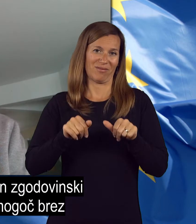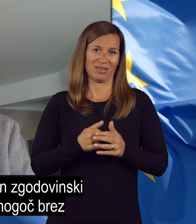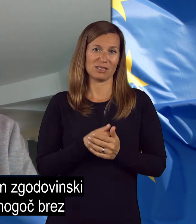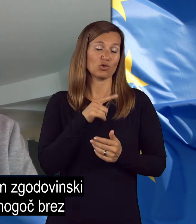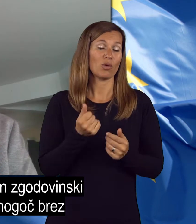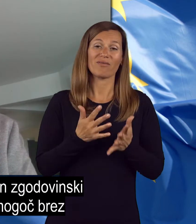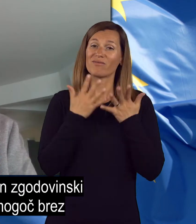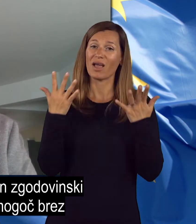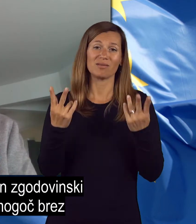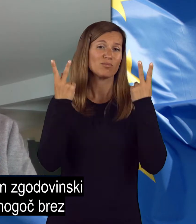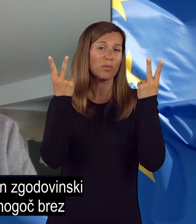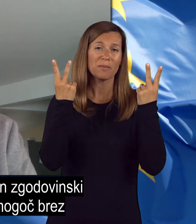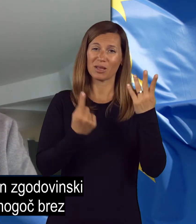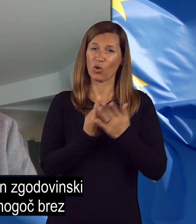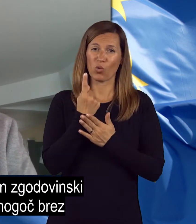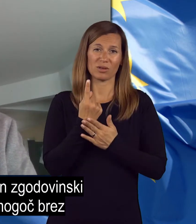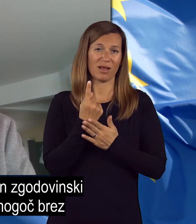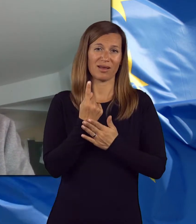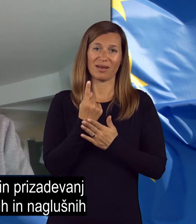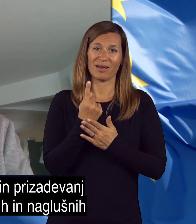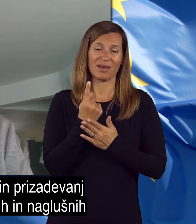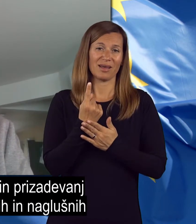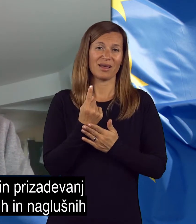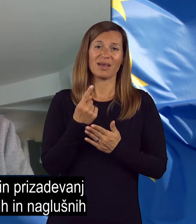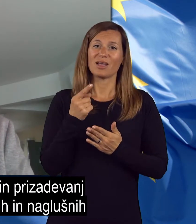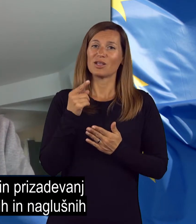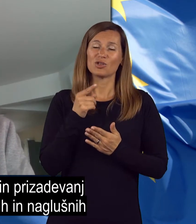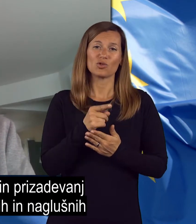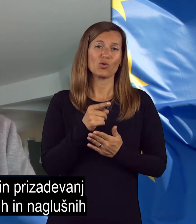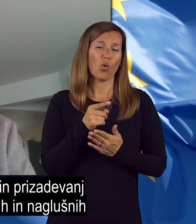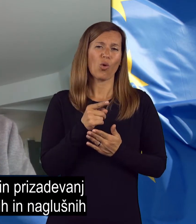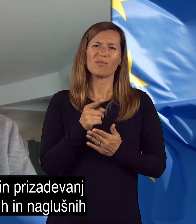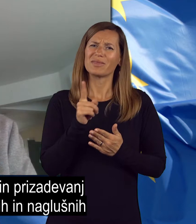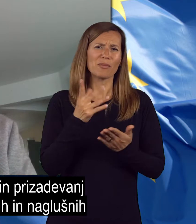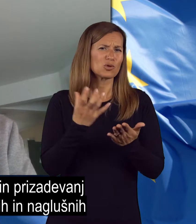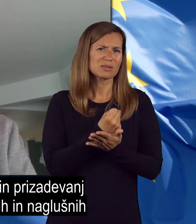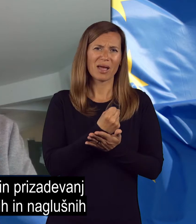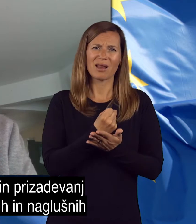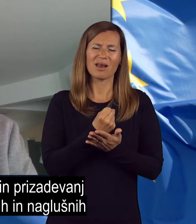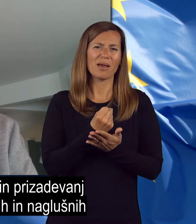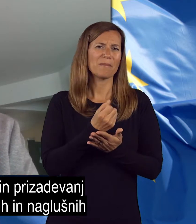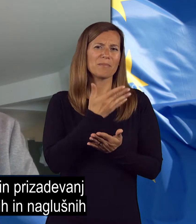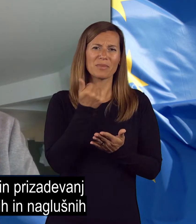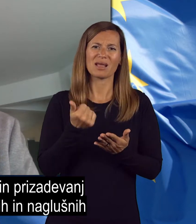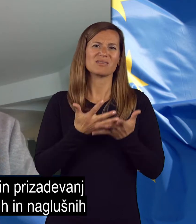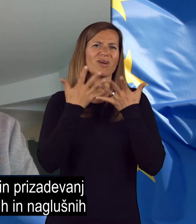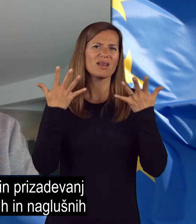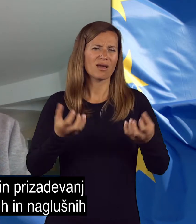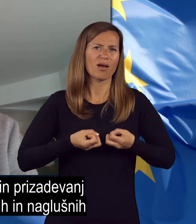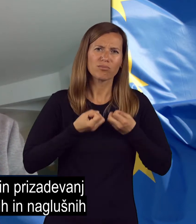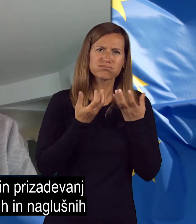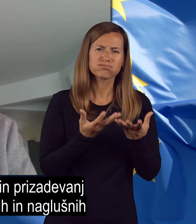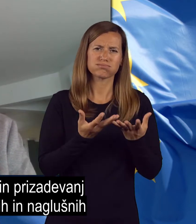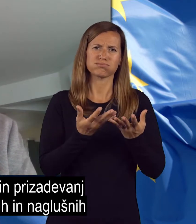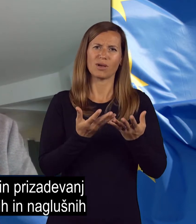hugely significant moment, which would not have been possible except for the unrelentless dedication and efforts of members